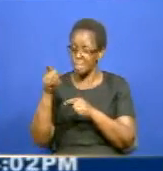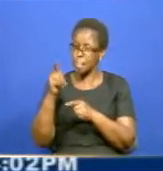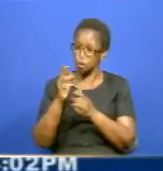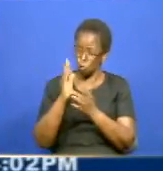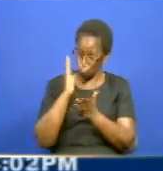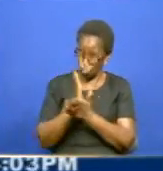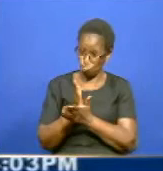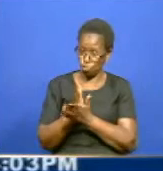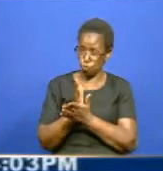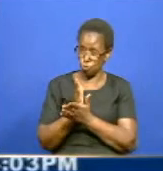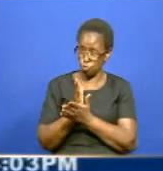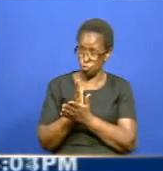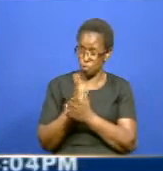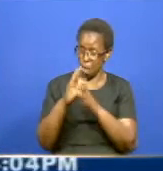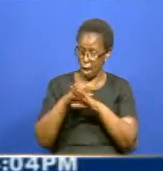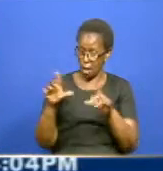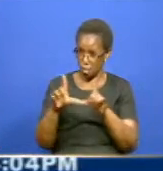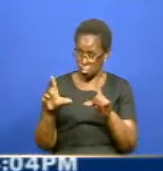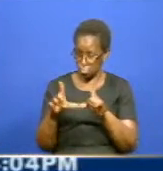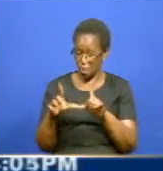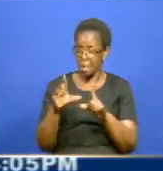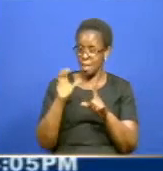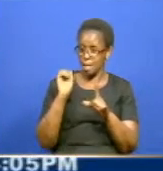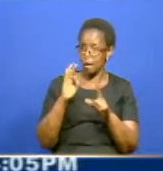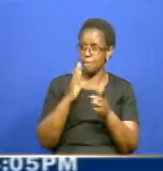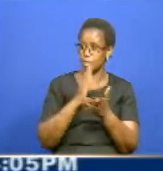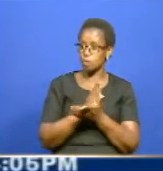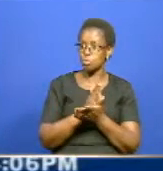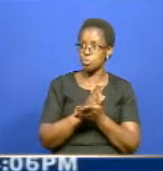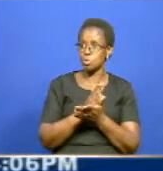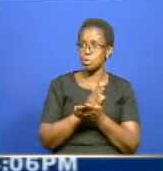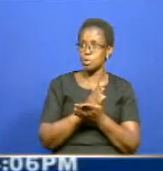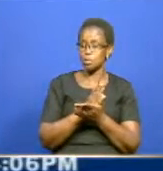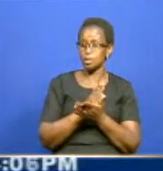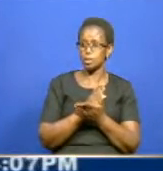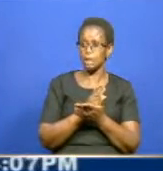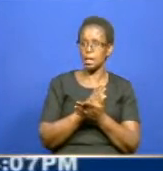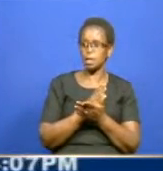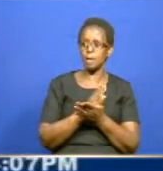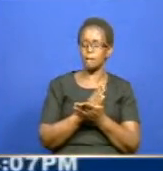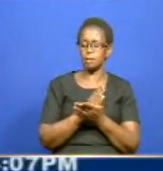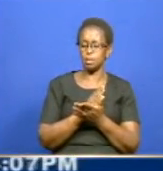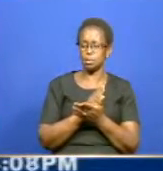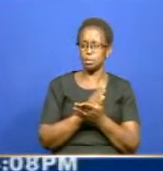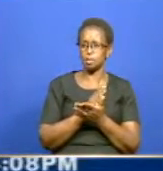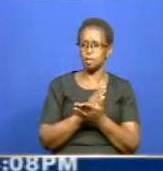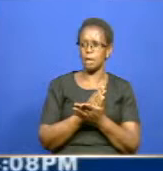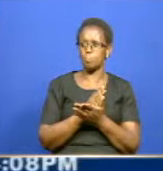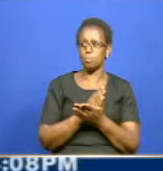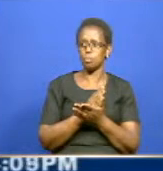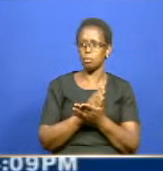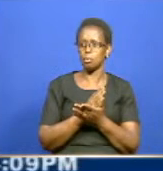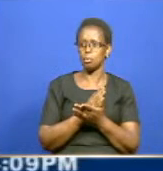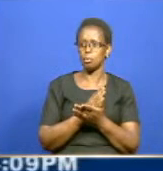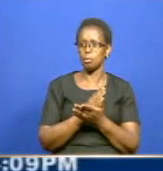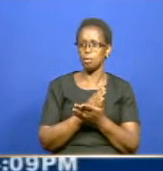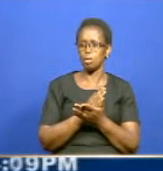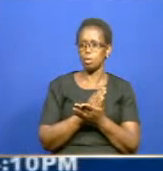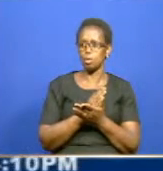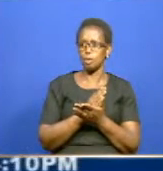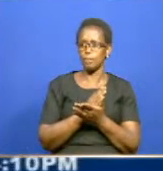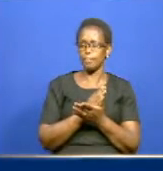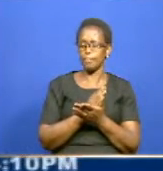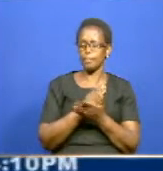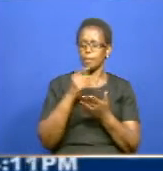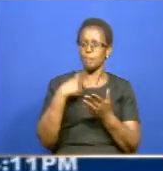the National Land Commission conduct due diligence before issuance of the same? Lastly, explain what measures the Ministry of